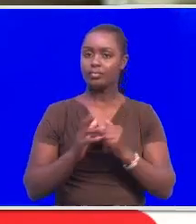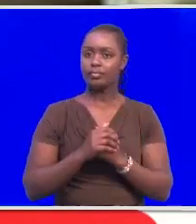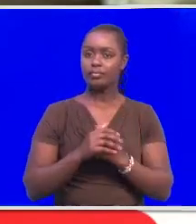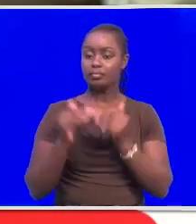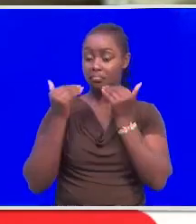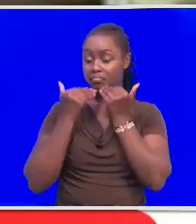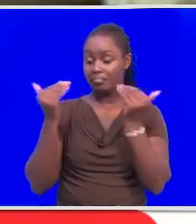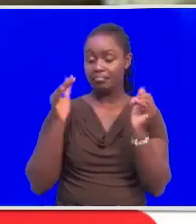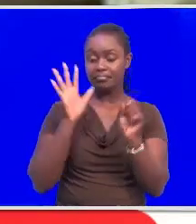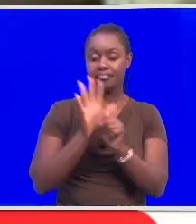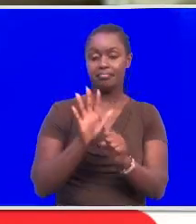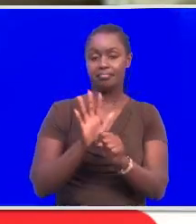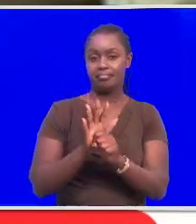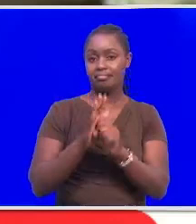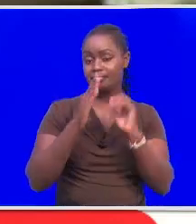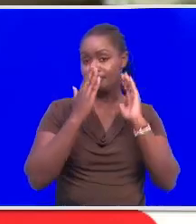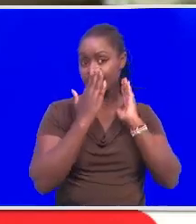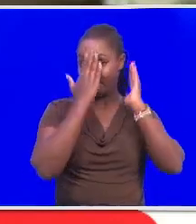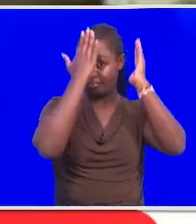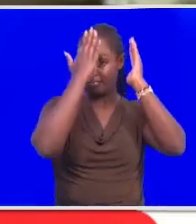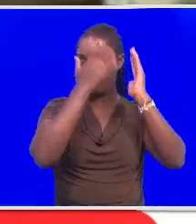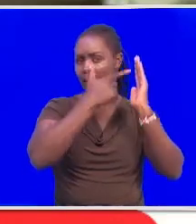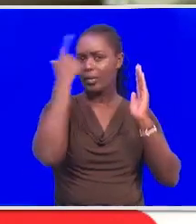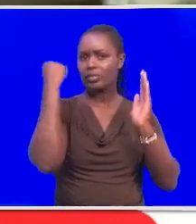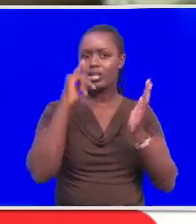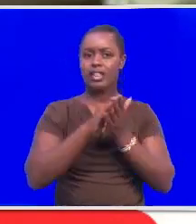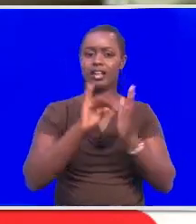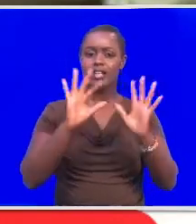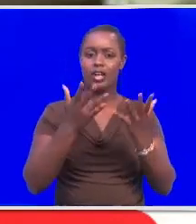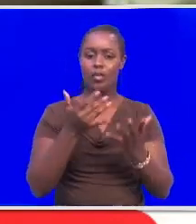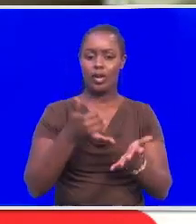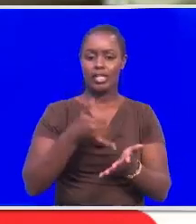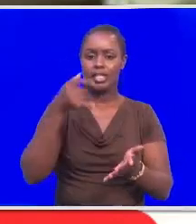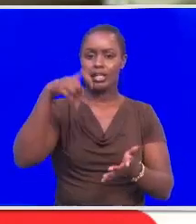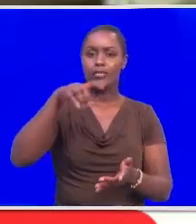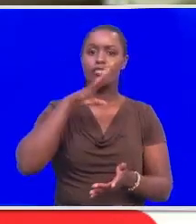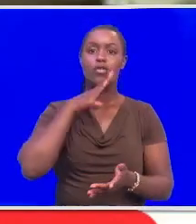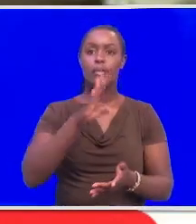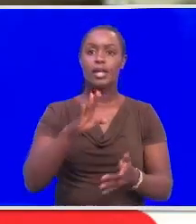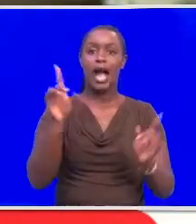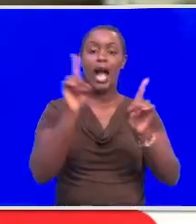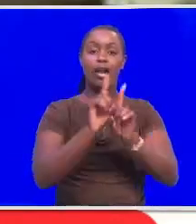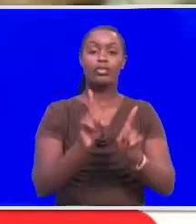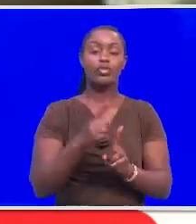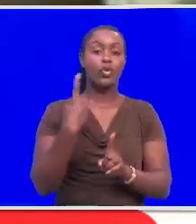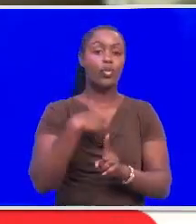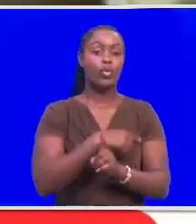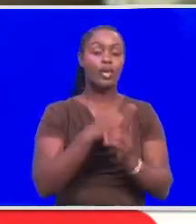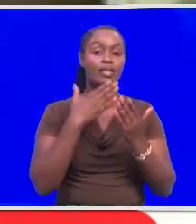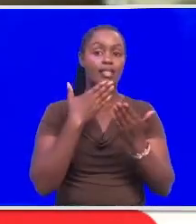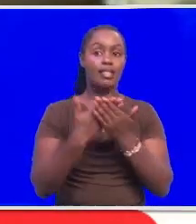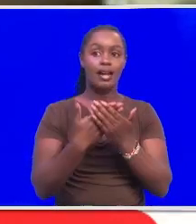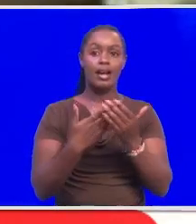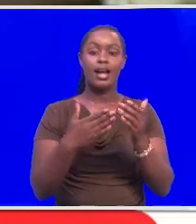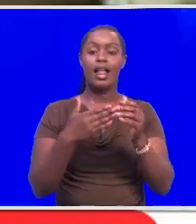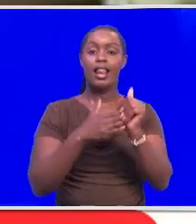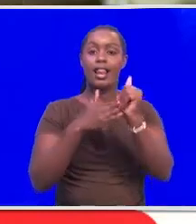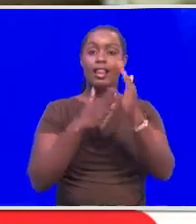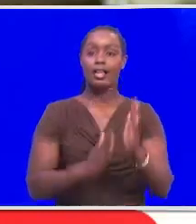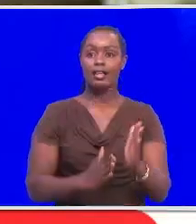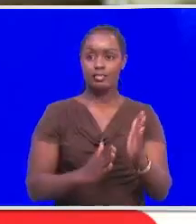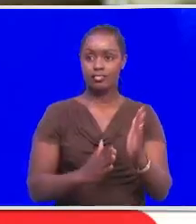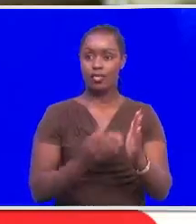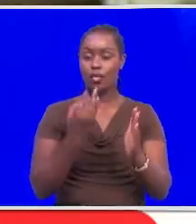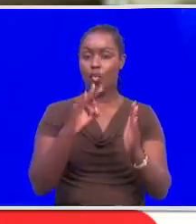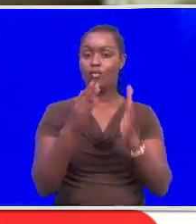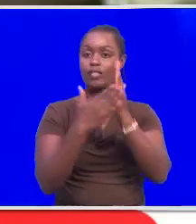Asante sana Archbishop Frederick Wang'ombe, because that's the way it should be. Na tunataka kuambia viongozi wa Kenya to learn from